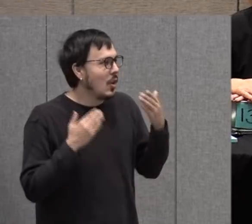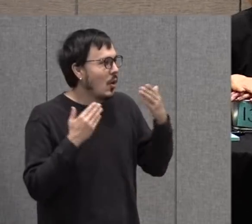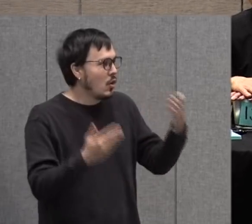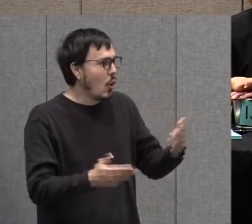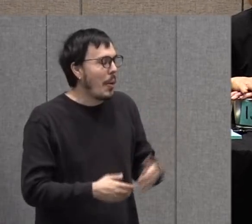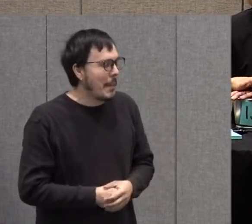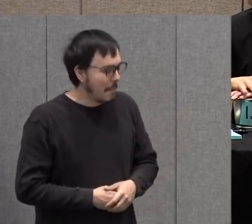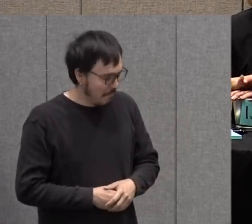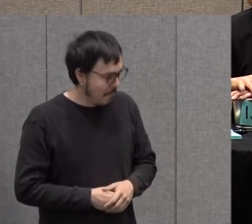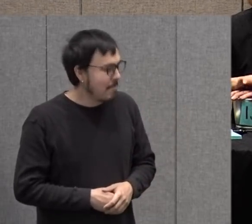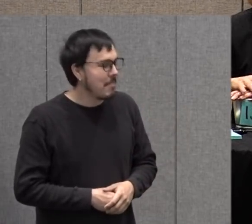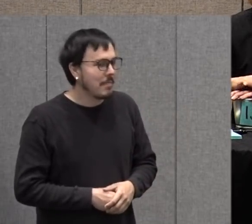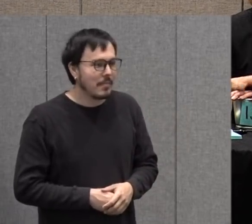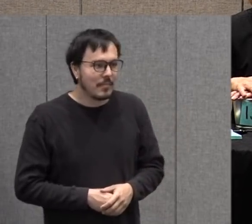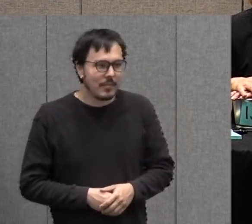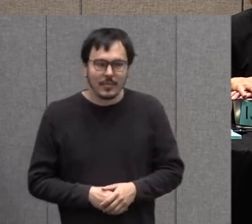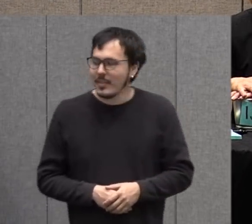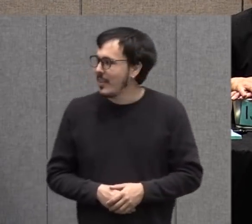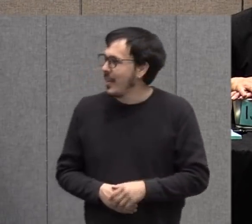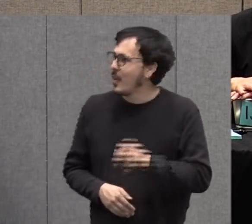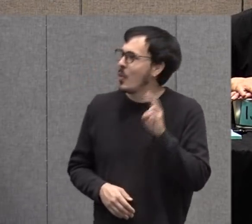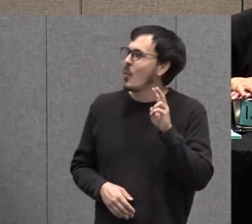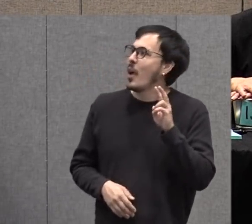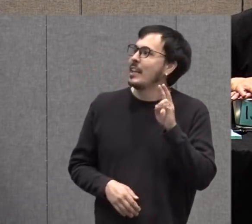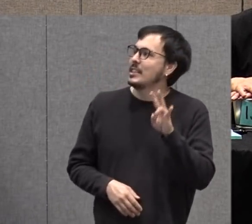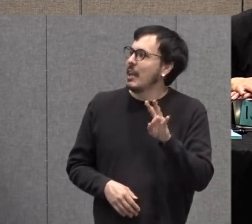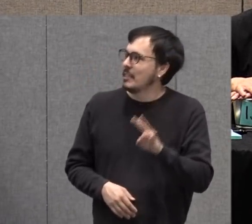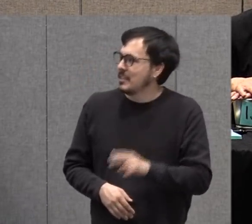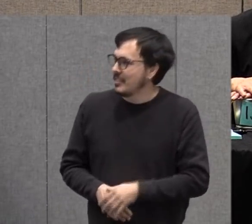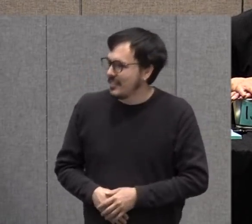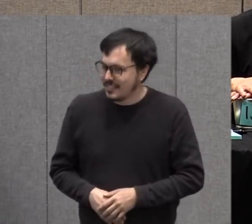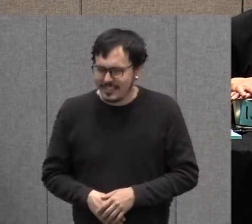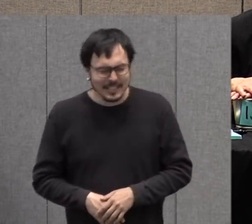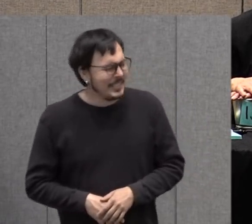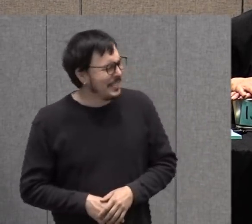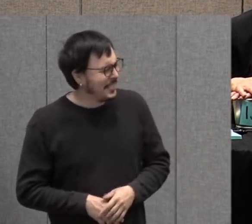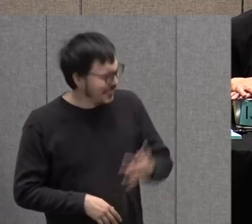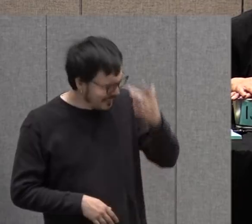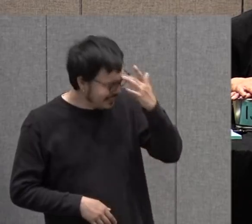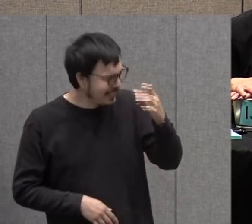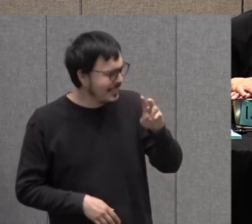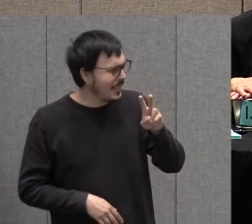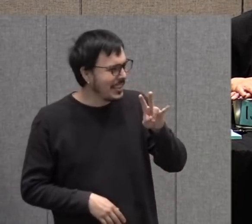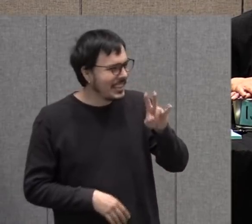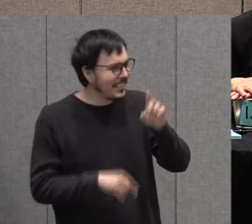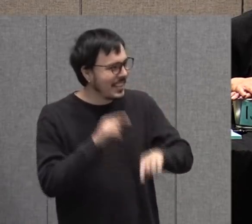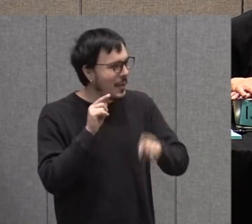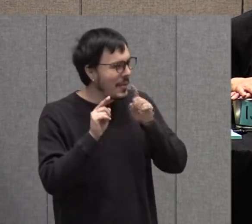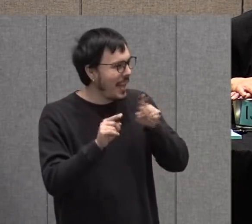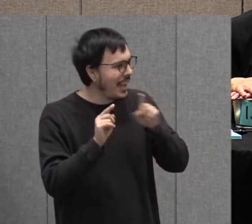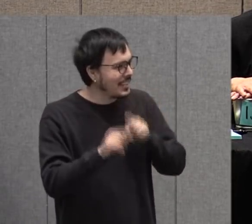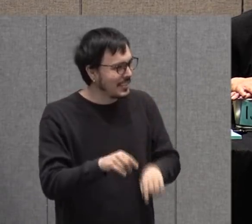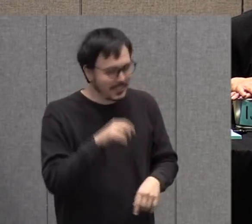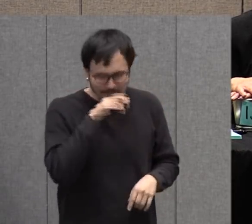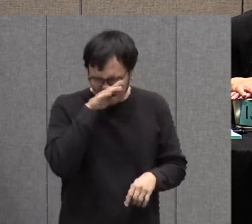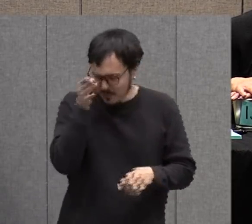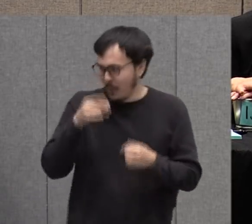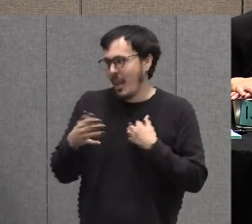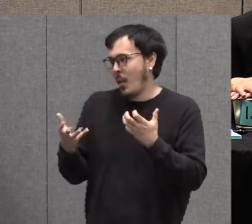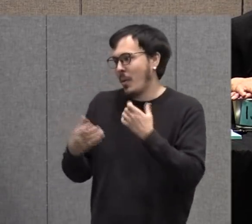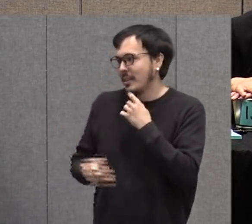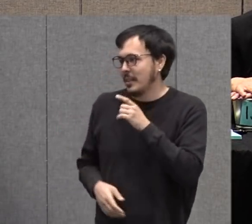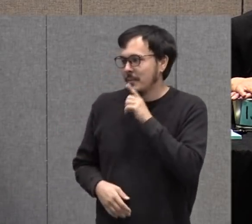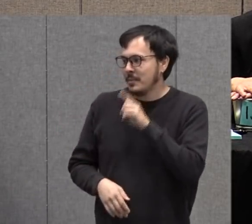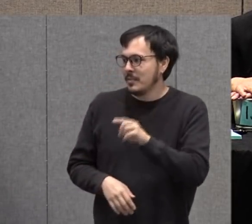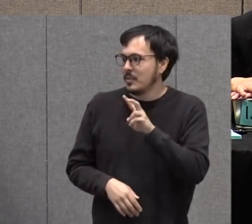Miss Abby. 27. What? 27 cannot be the answer? I just wanted to say 27. Oh, I